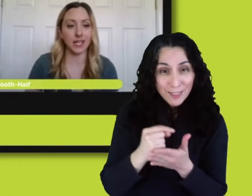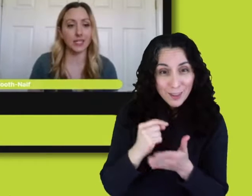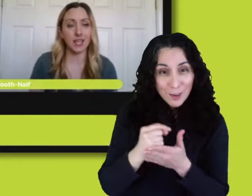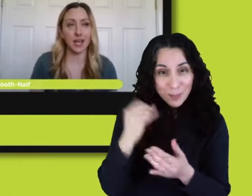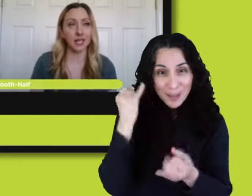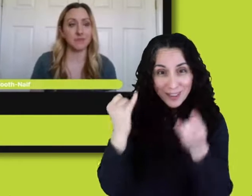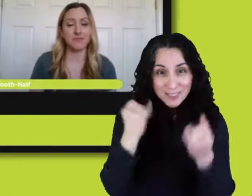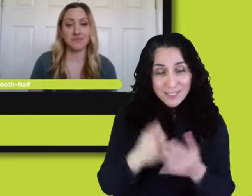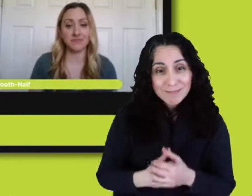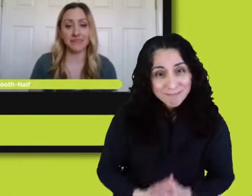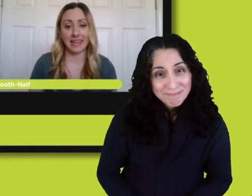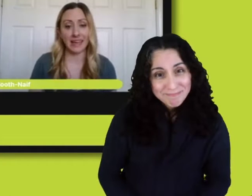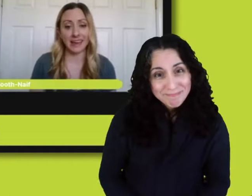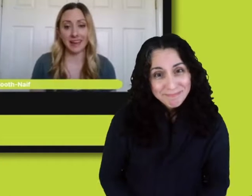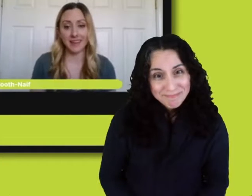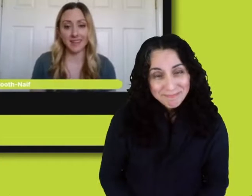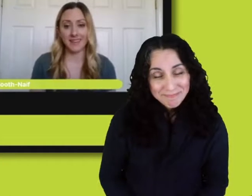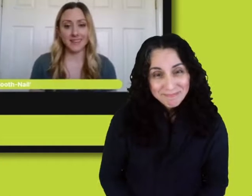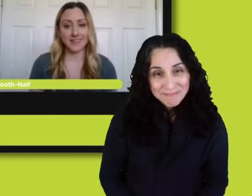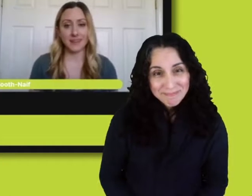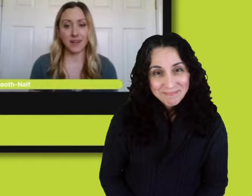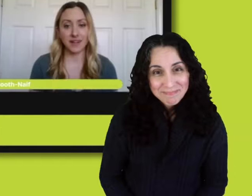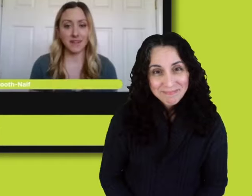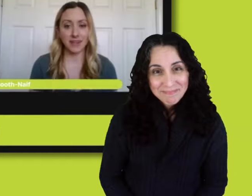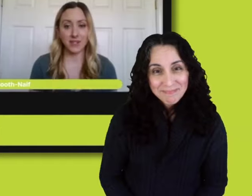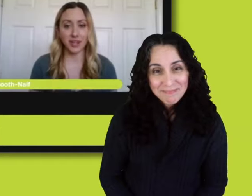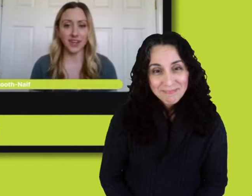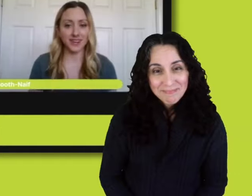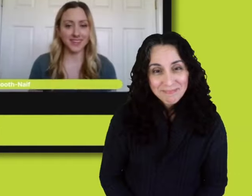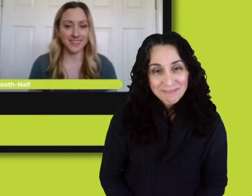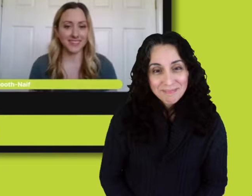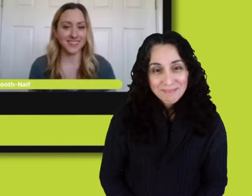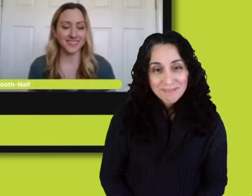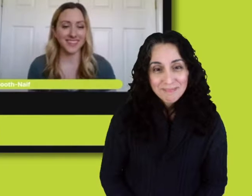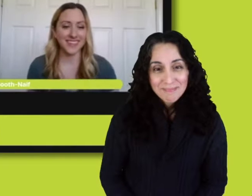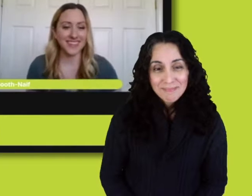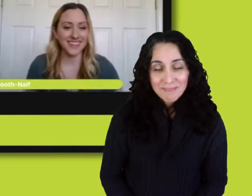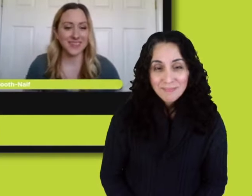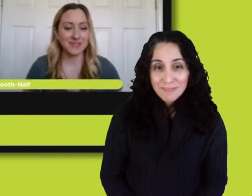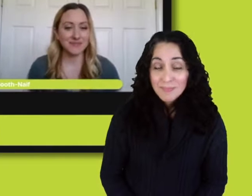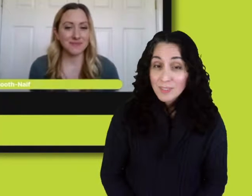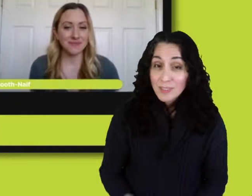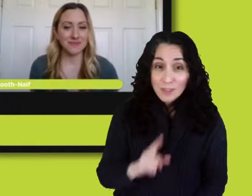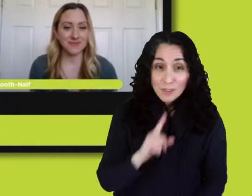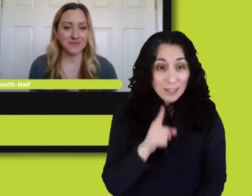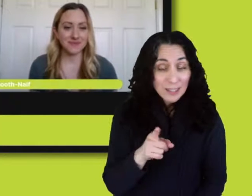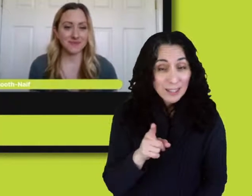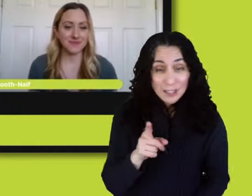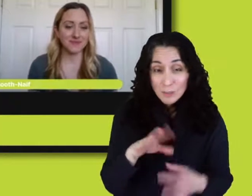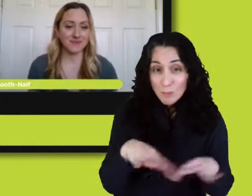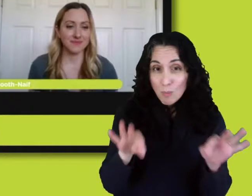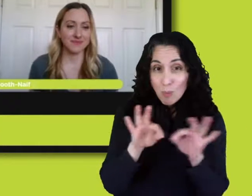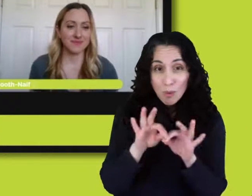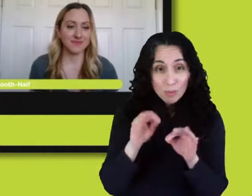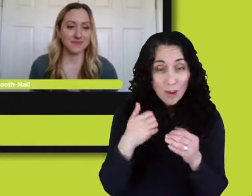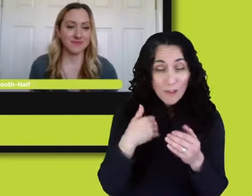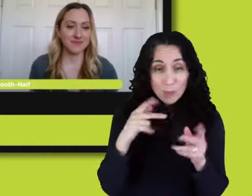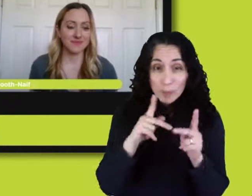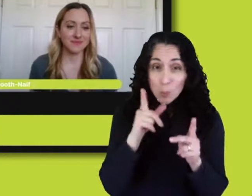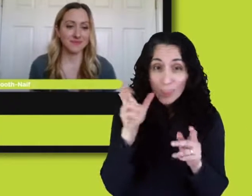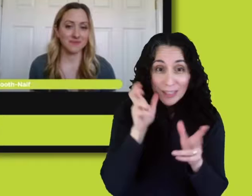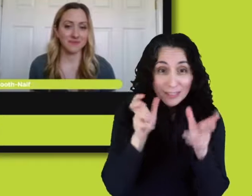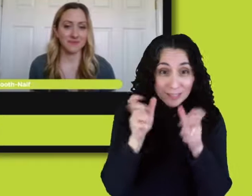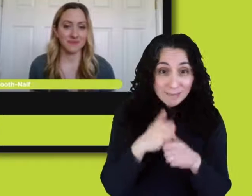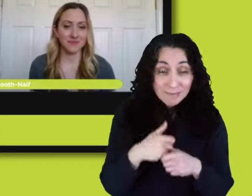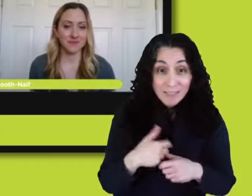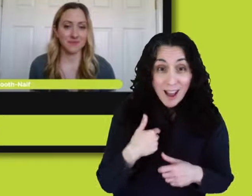ideas. And, yeah, just for even a listening ear. I am usually the one that's handling